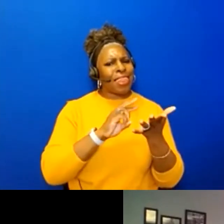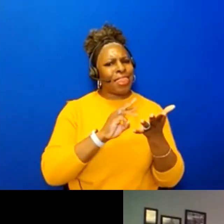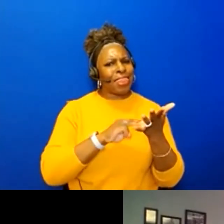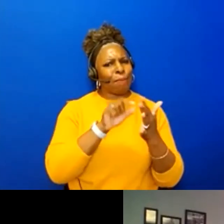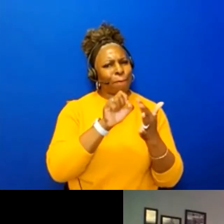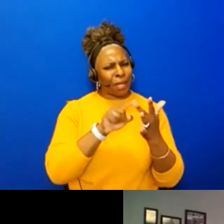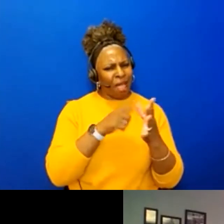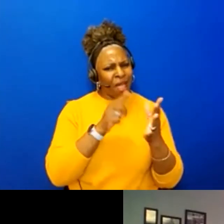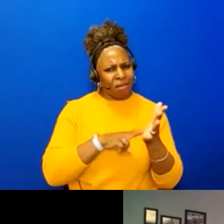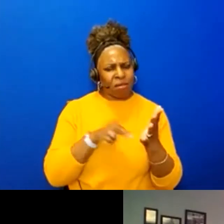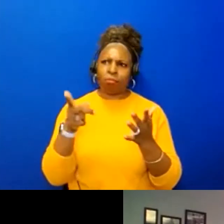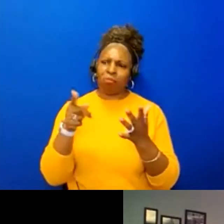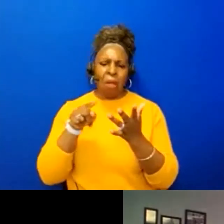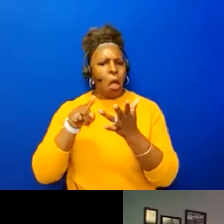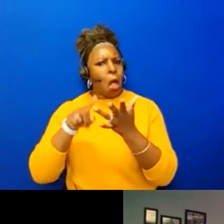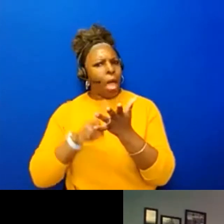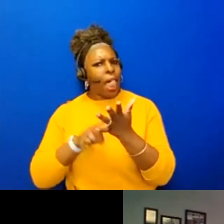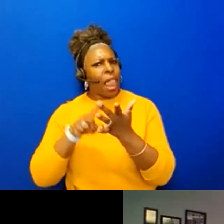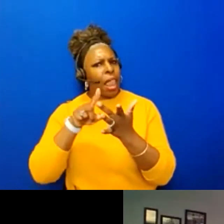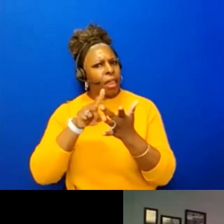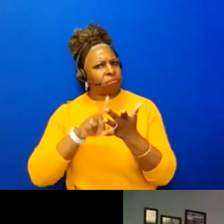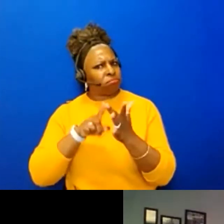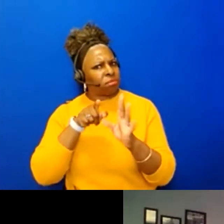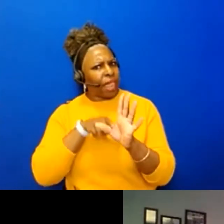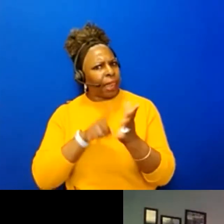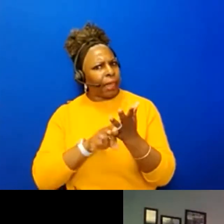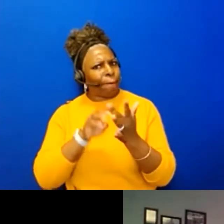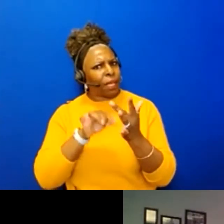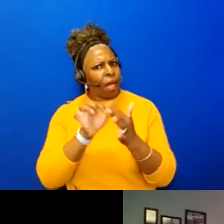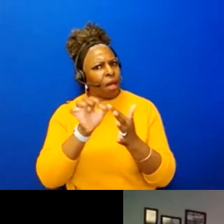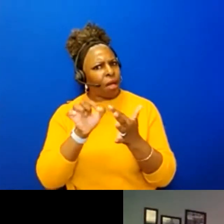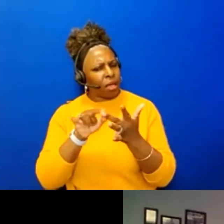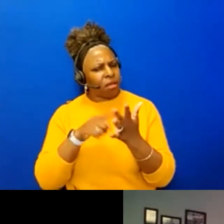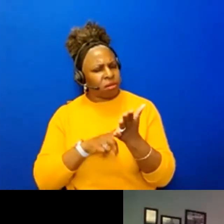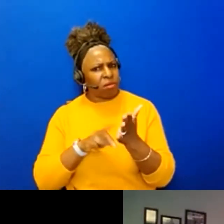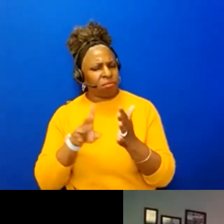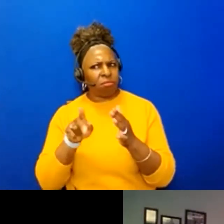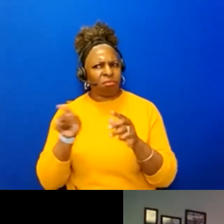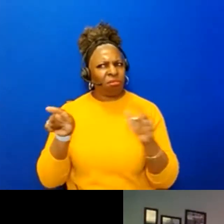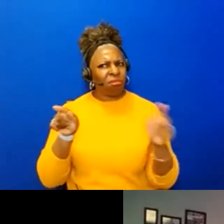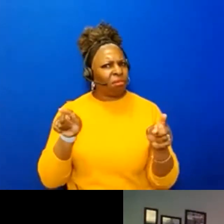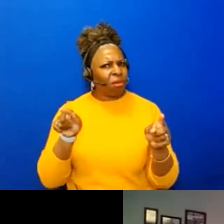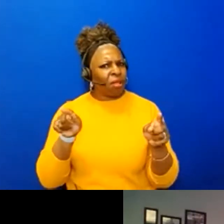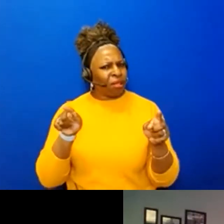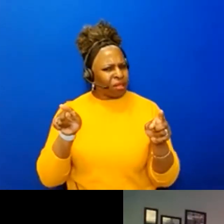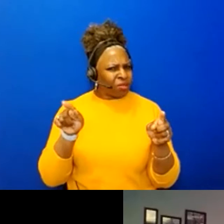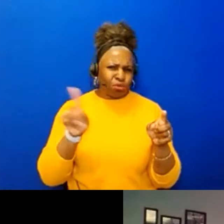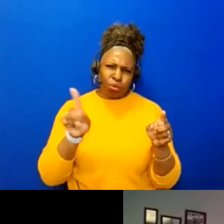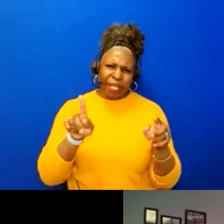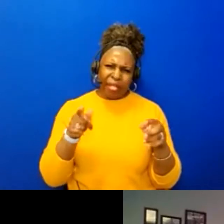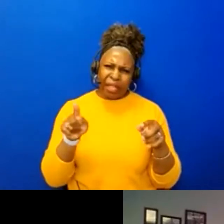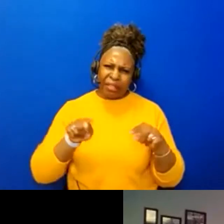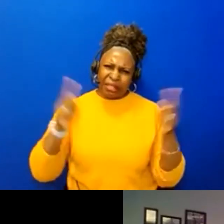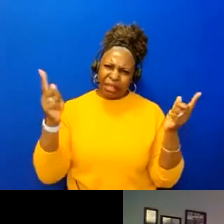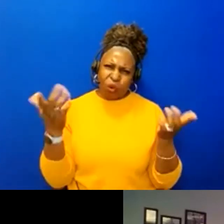really good question. I think the best bit, just to re-emphasize, is I find it absolutely amazing every